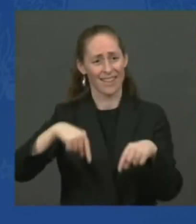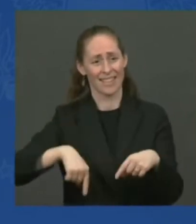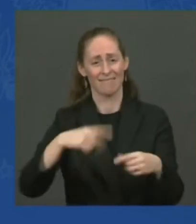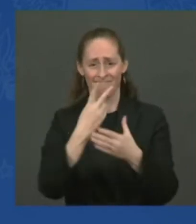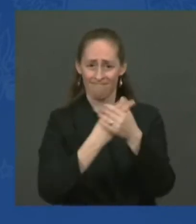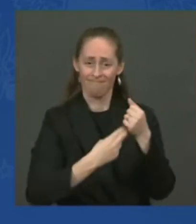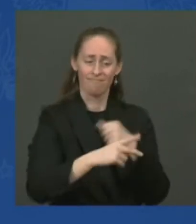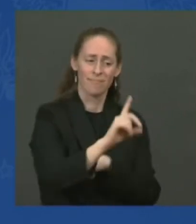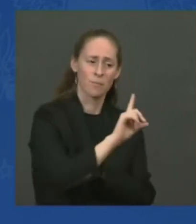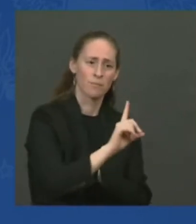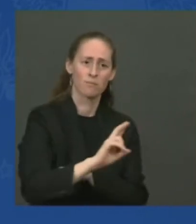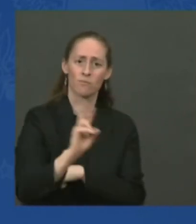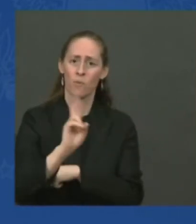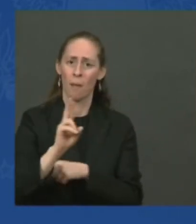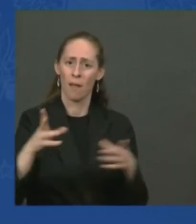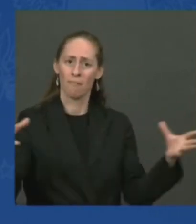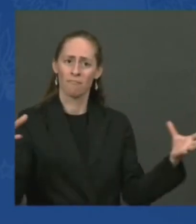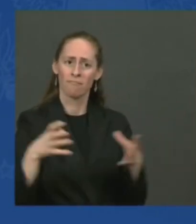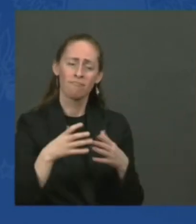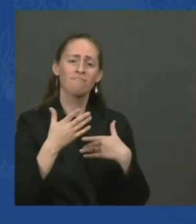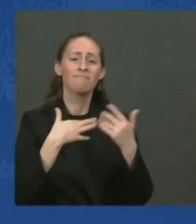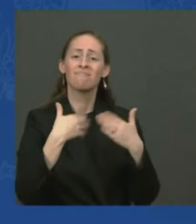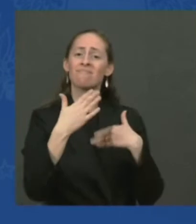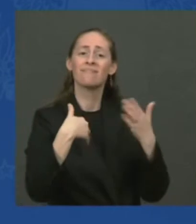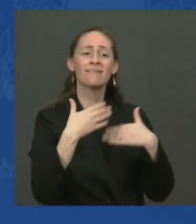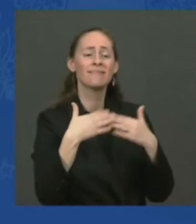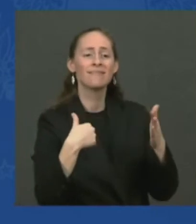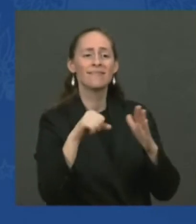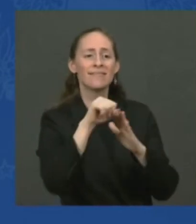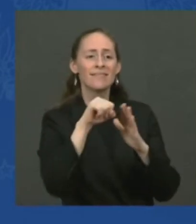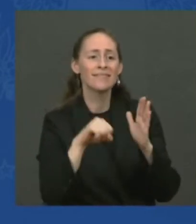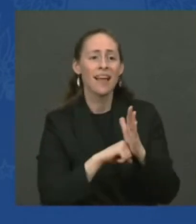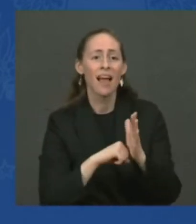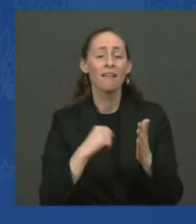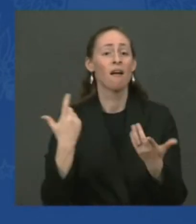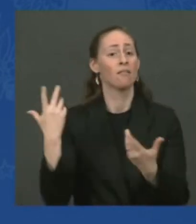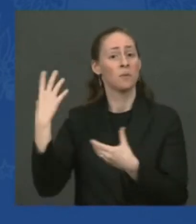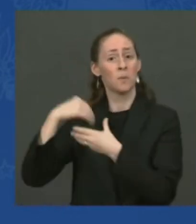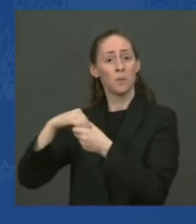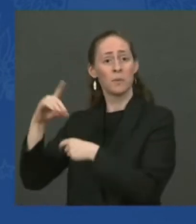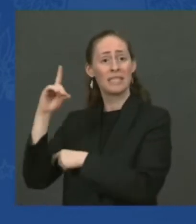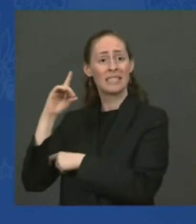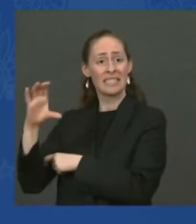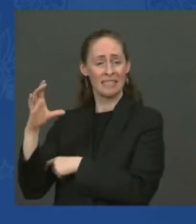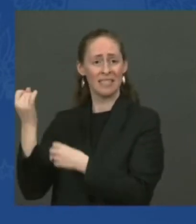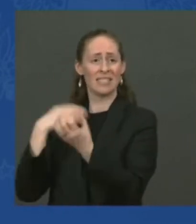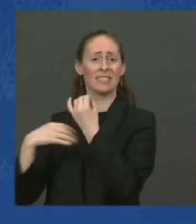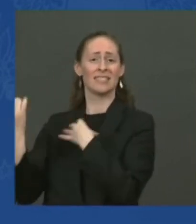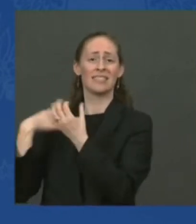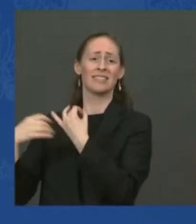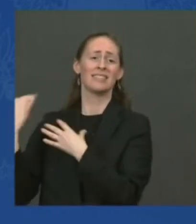from every state and District of Columbia, wrote me asking to get this done.